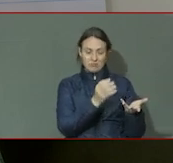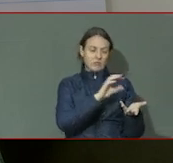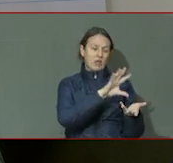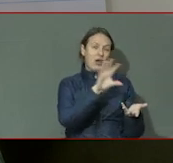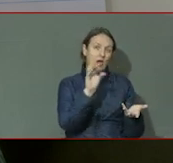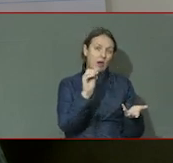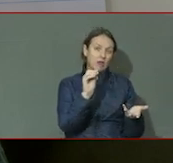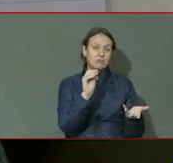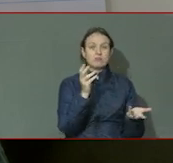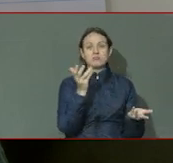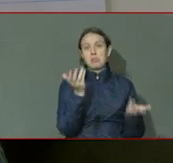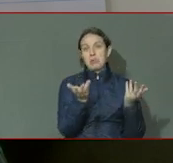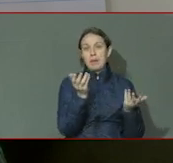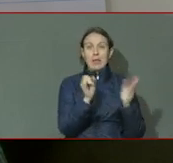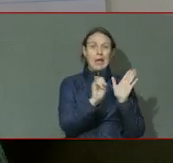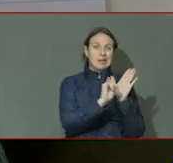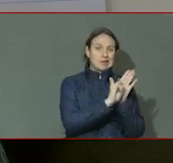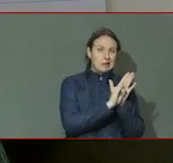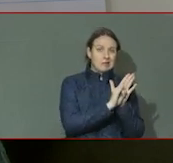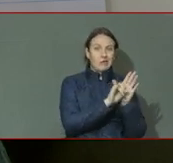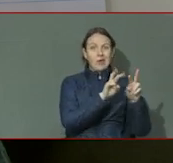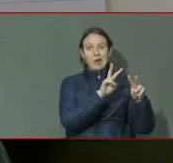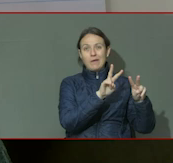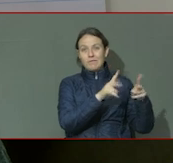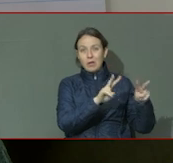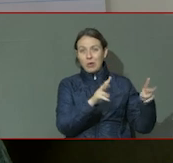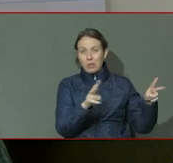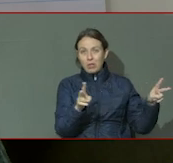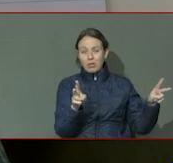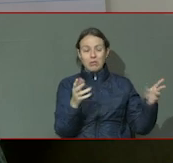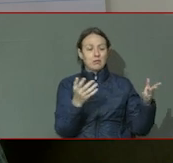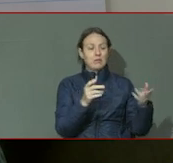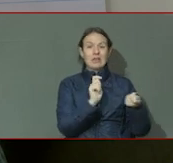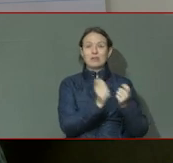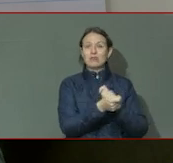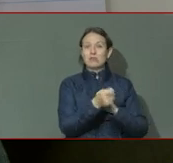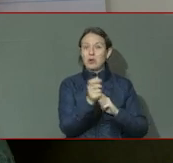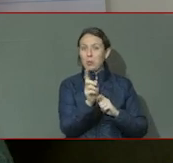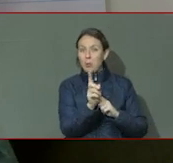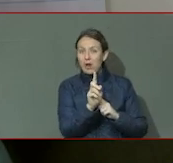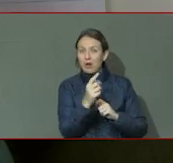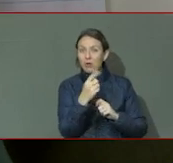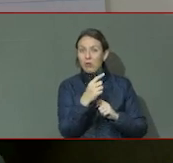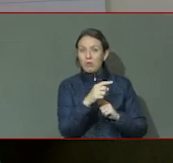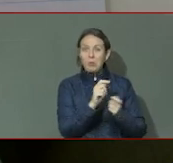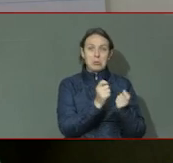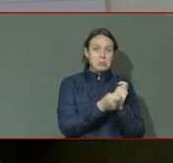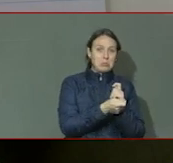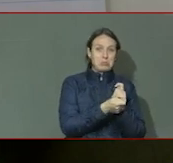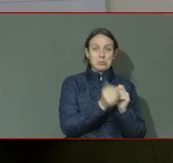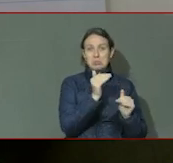you, you must identify the variables, what did you change in the reaction, things like that. And